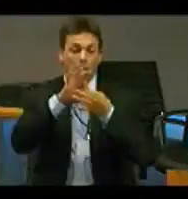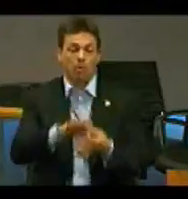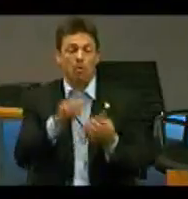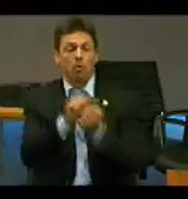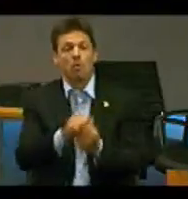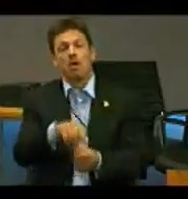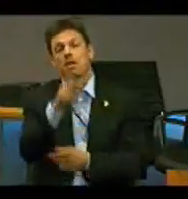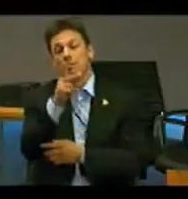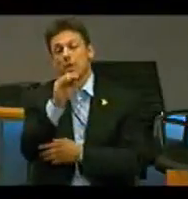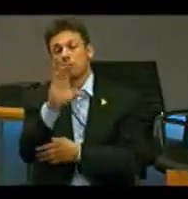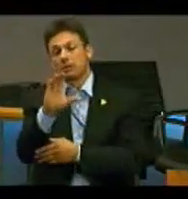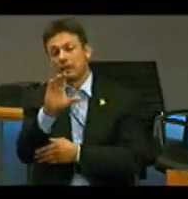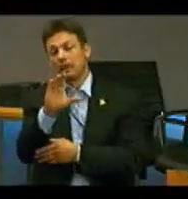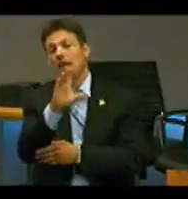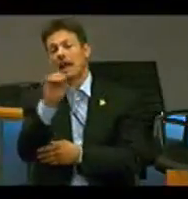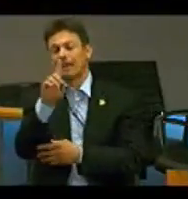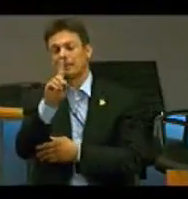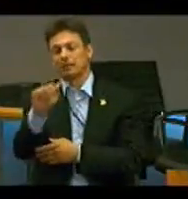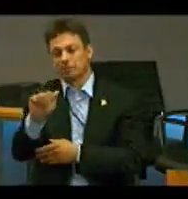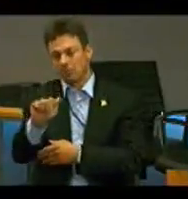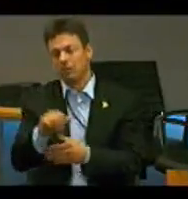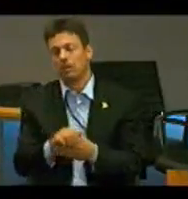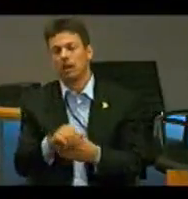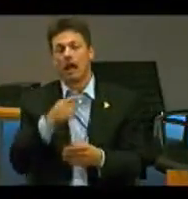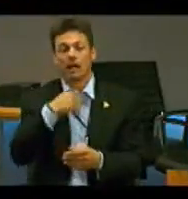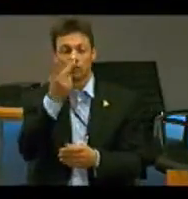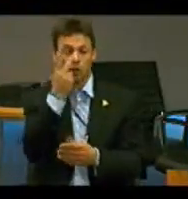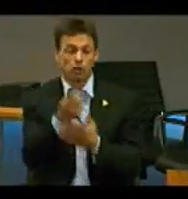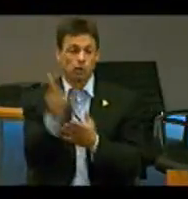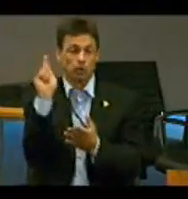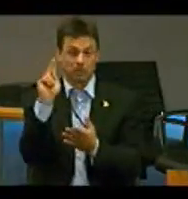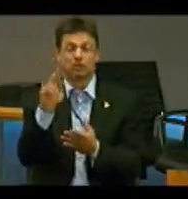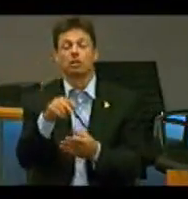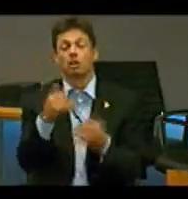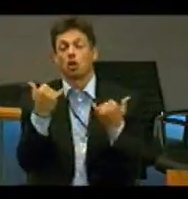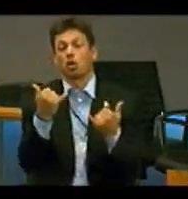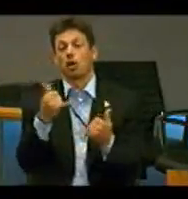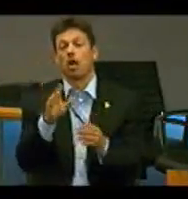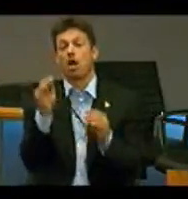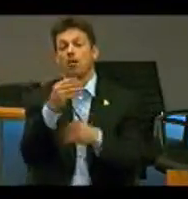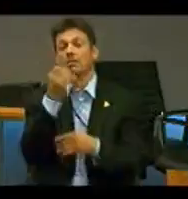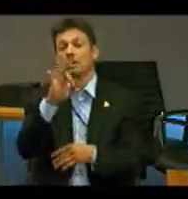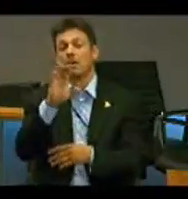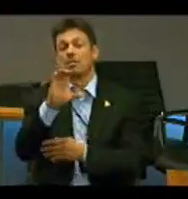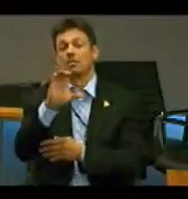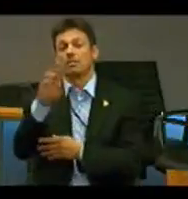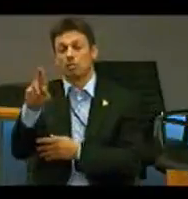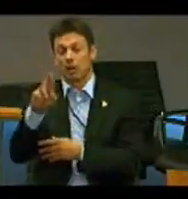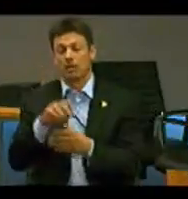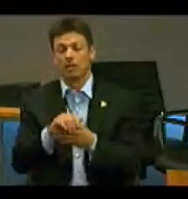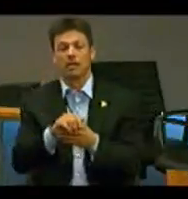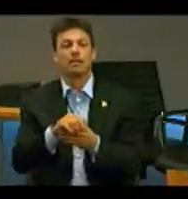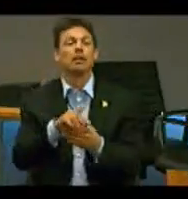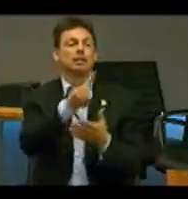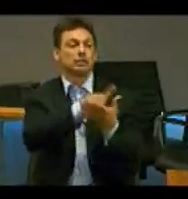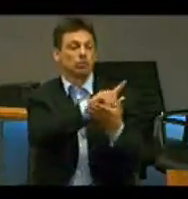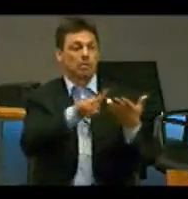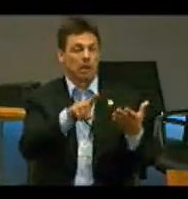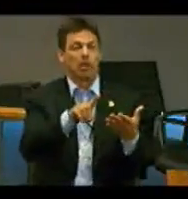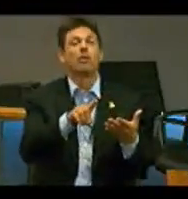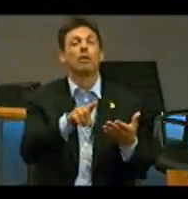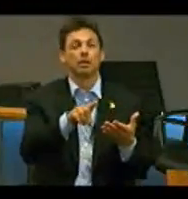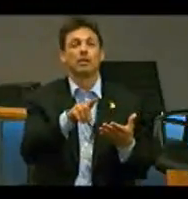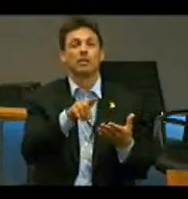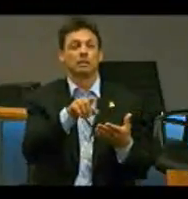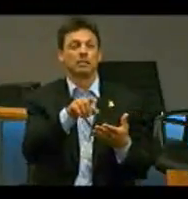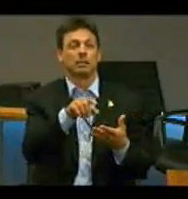students. I saw that just 2 weeks ago, the current Office for Civil Rights resolved an investigation of racially discriminatory discipline of Native American